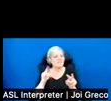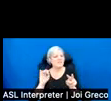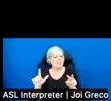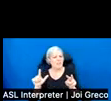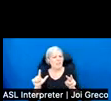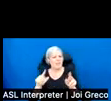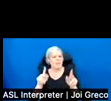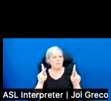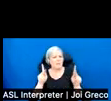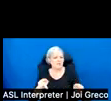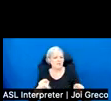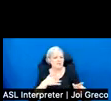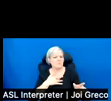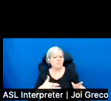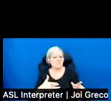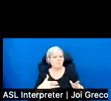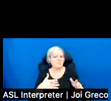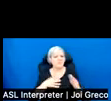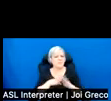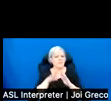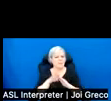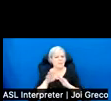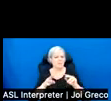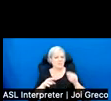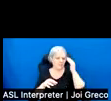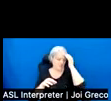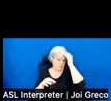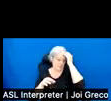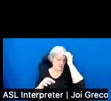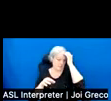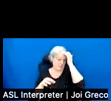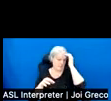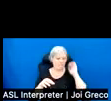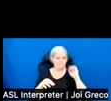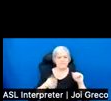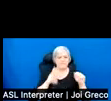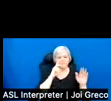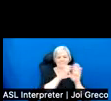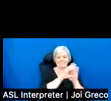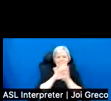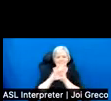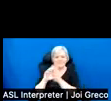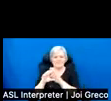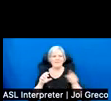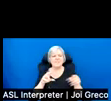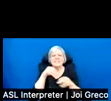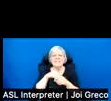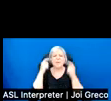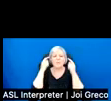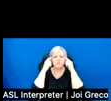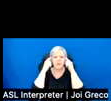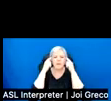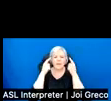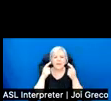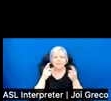has typically developed up until now. This image actually shows what's happening in the brain. I know it's kind of hard to